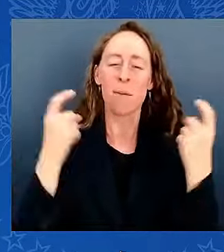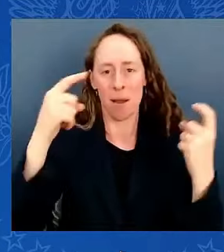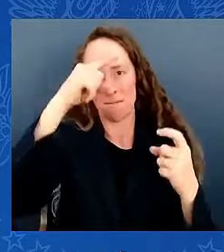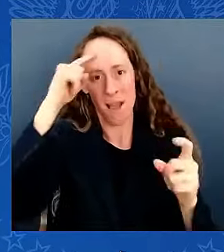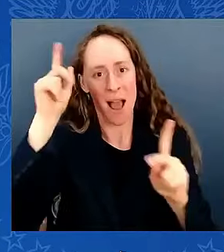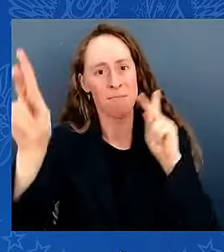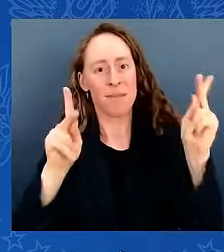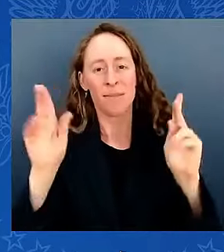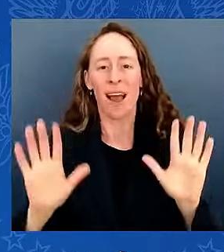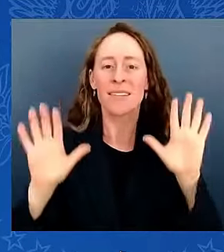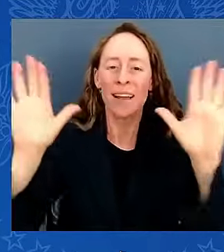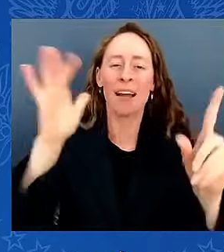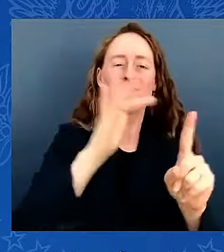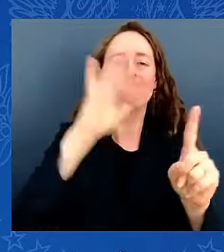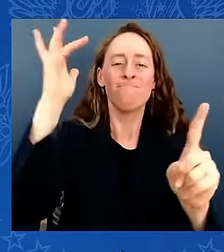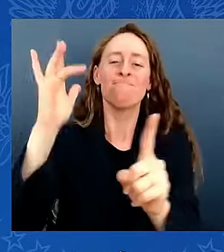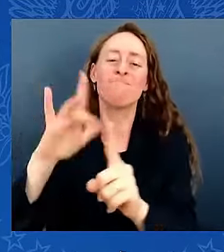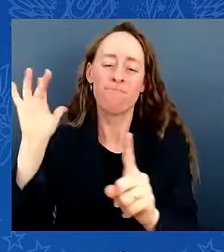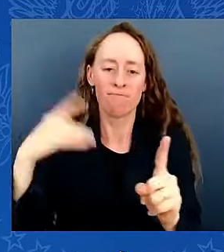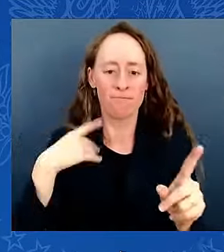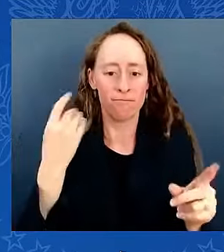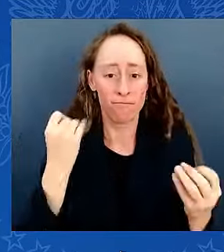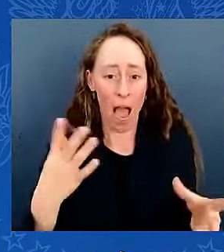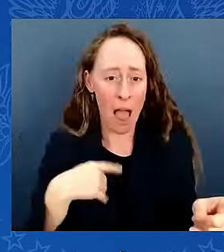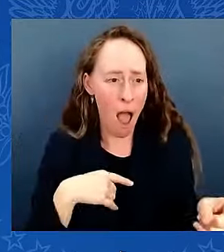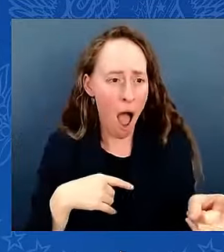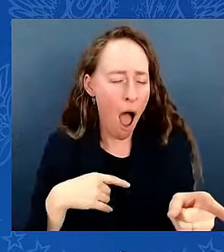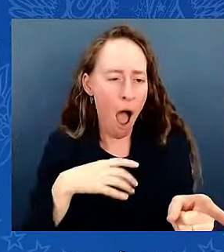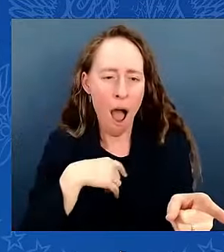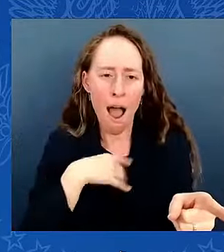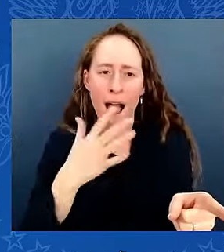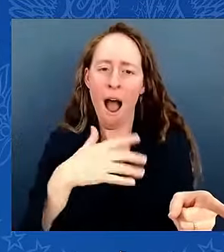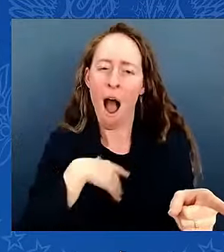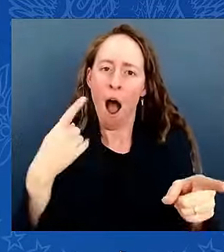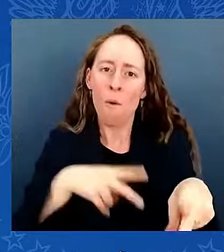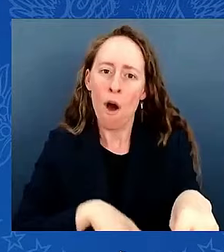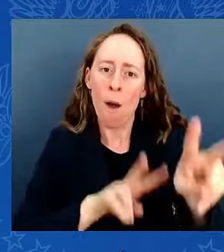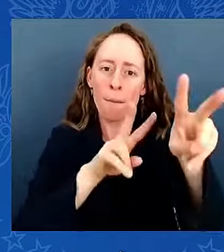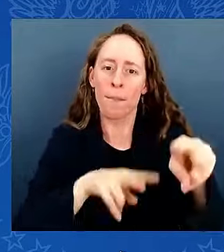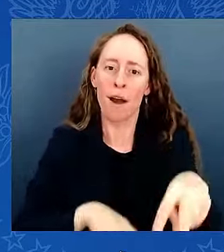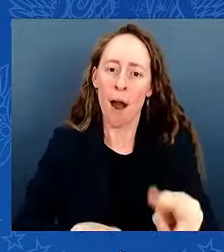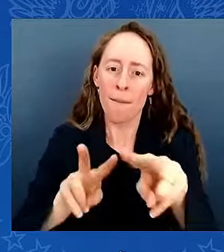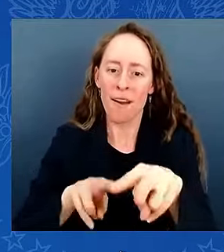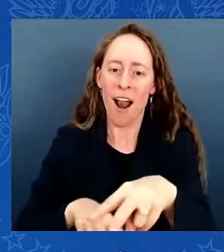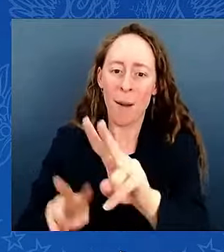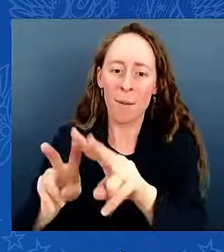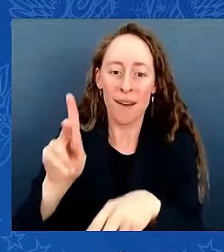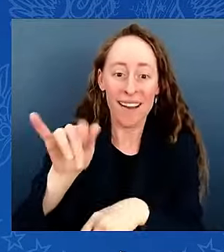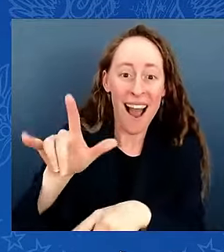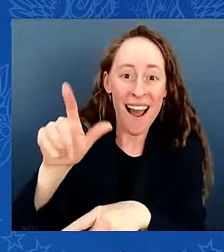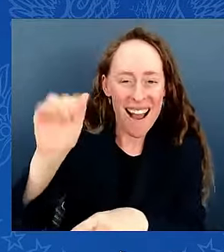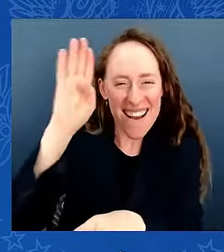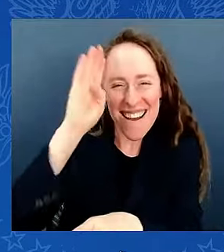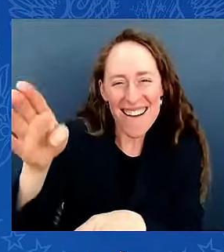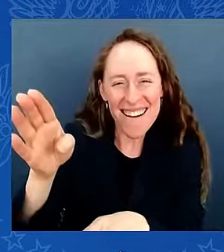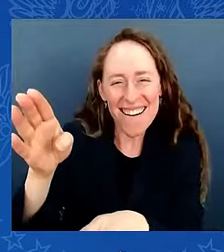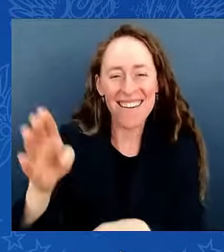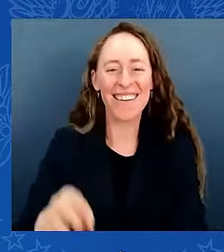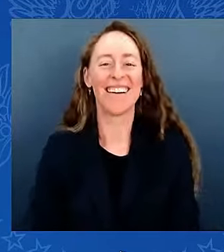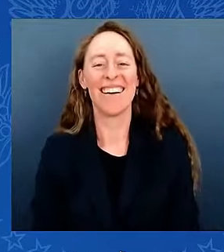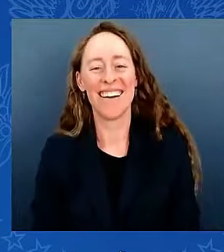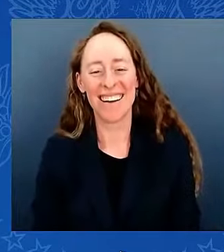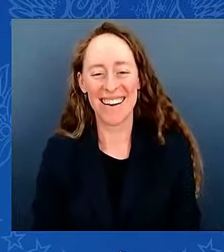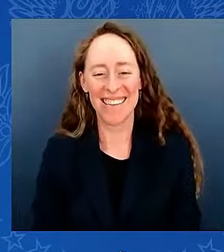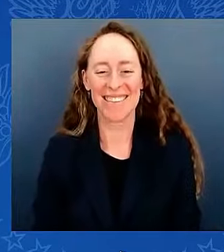admired and respected. So hi, Kyla. Hi, we got Kyla Bradtap of the Brown in the house. Oh my goodness. And I